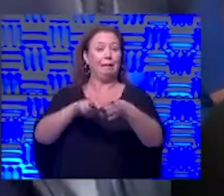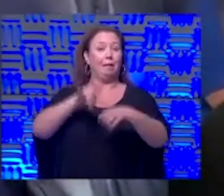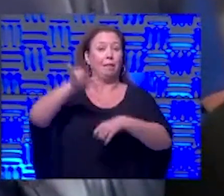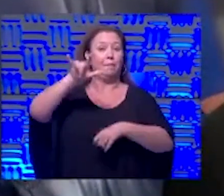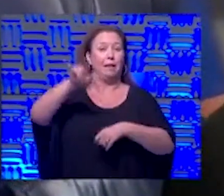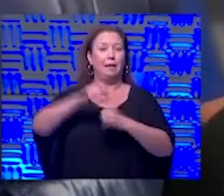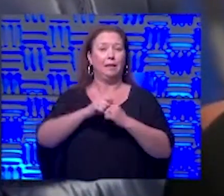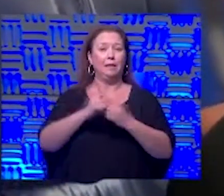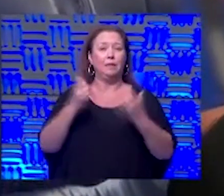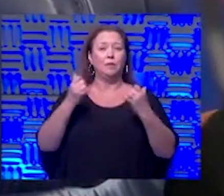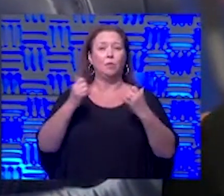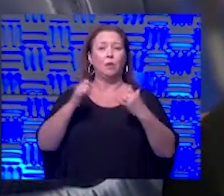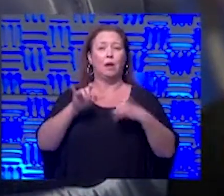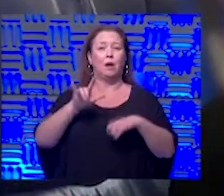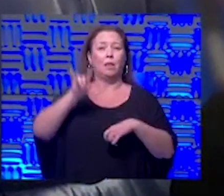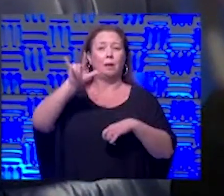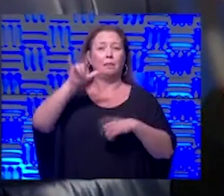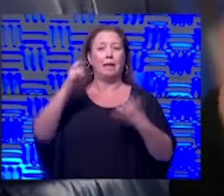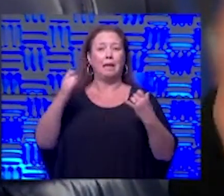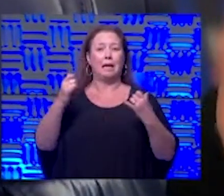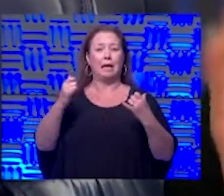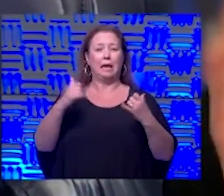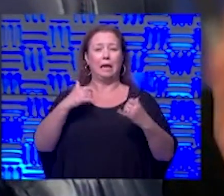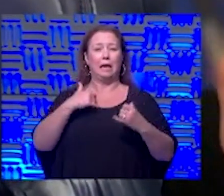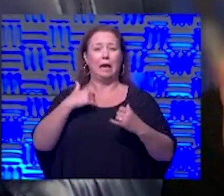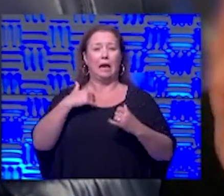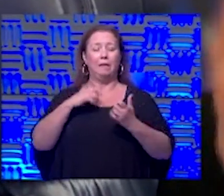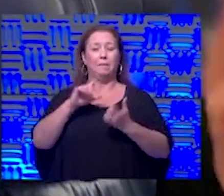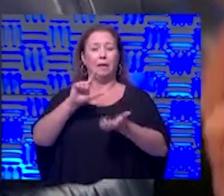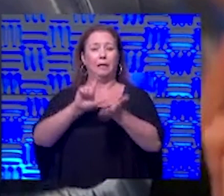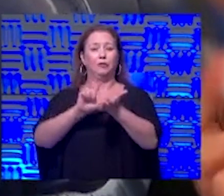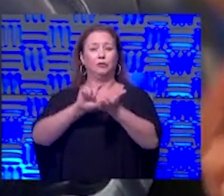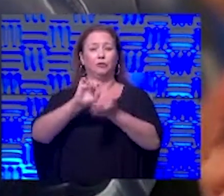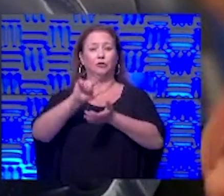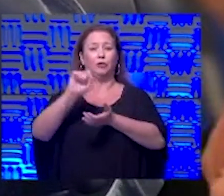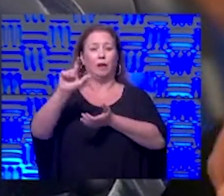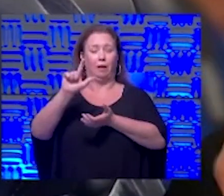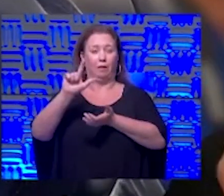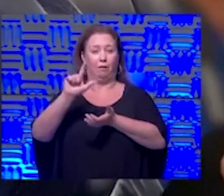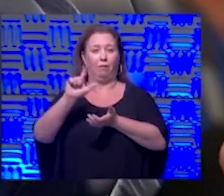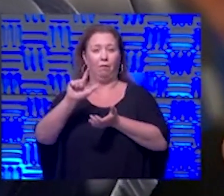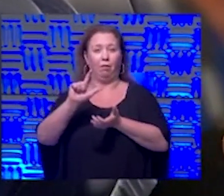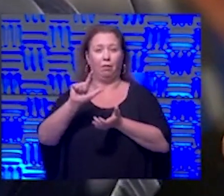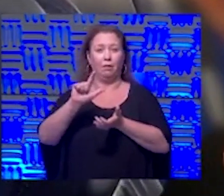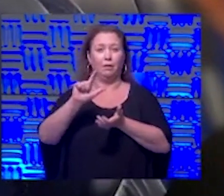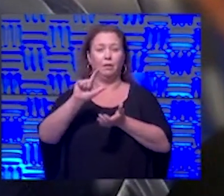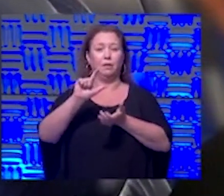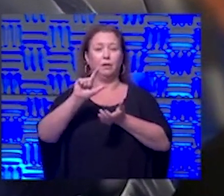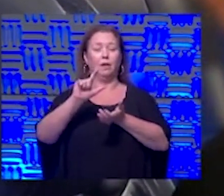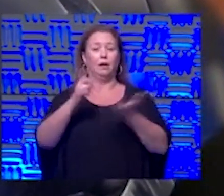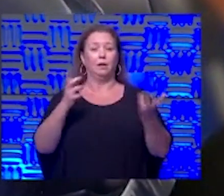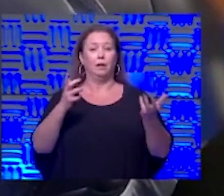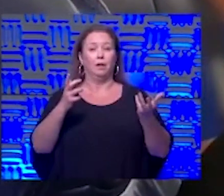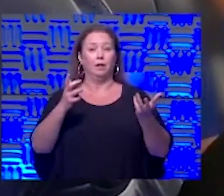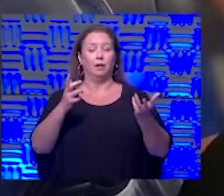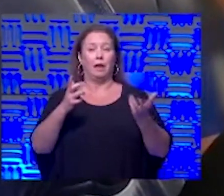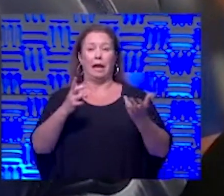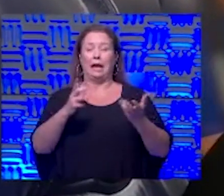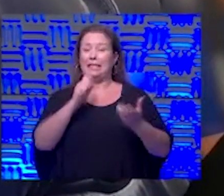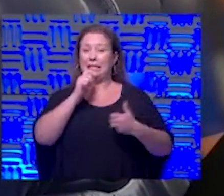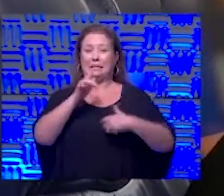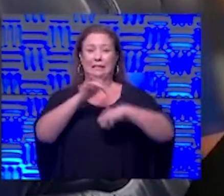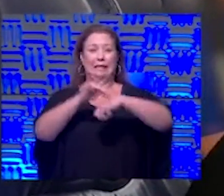So we're on the plane now, and I have my alcohol gel, and I will be doing it right after this. I made certain not to